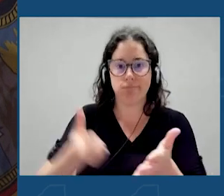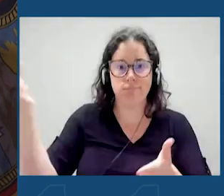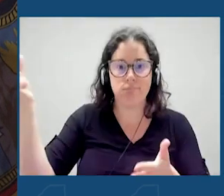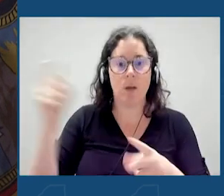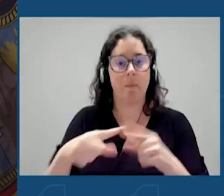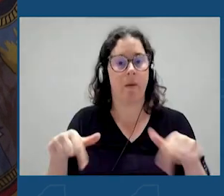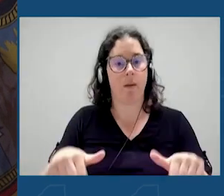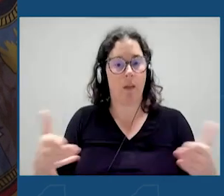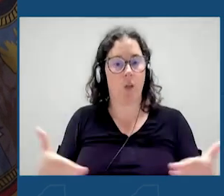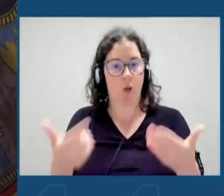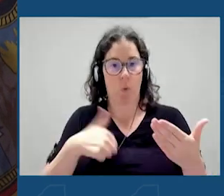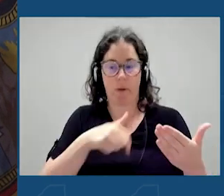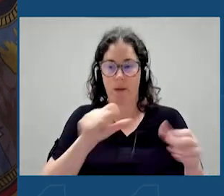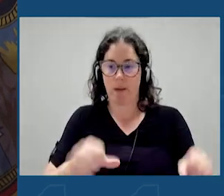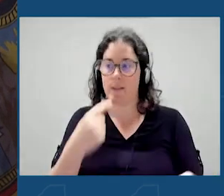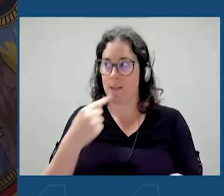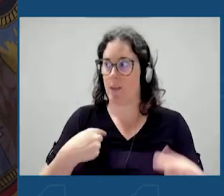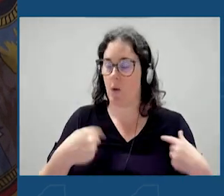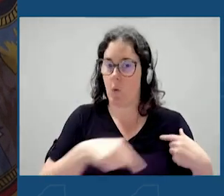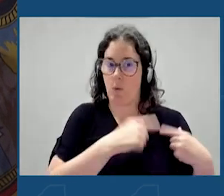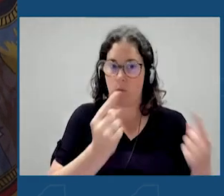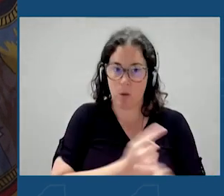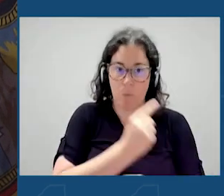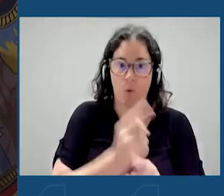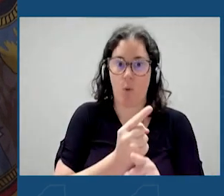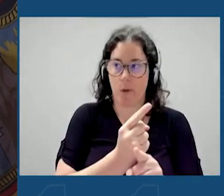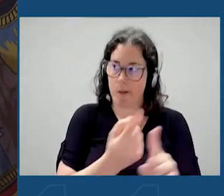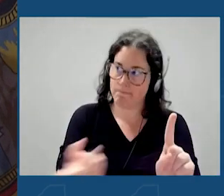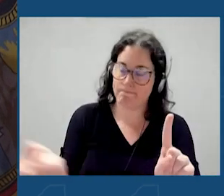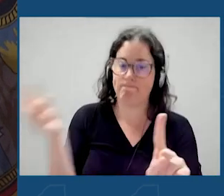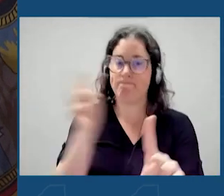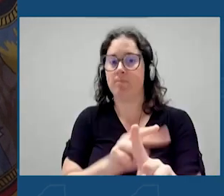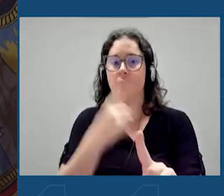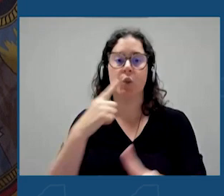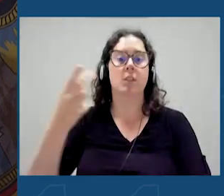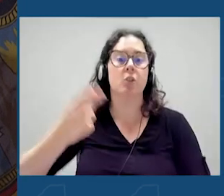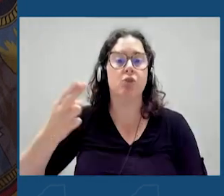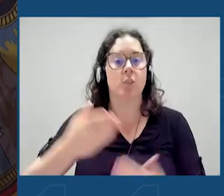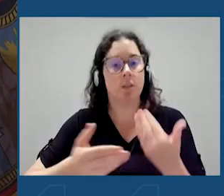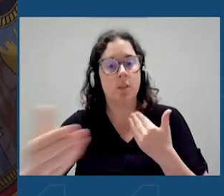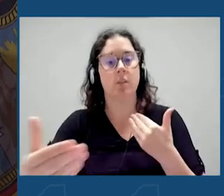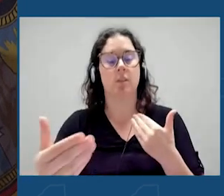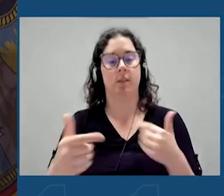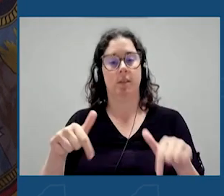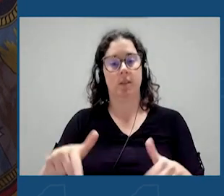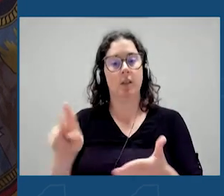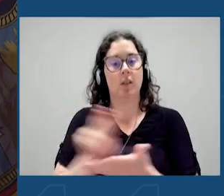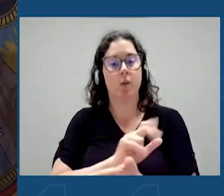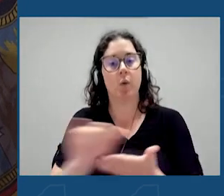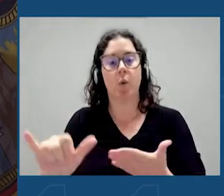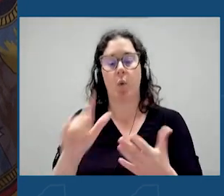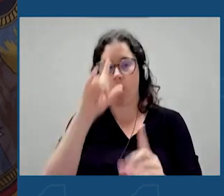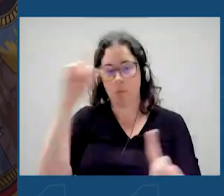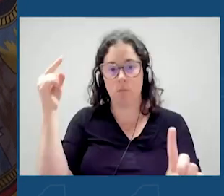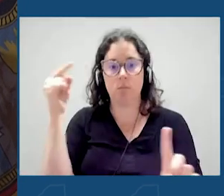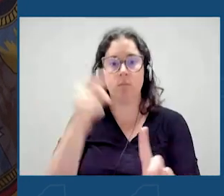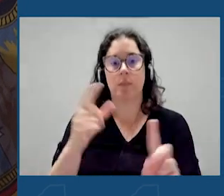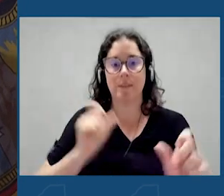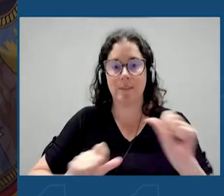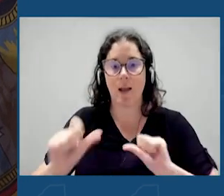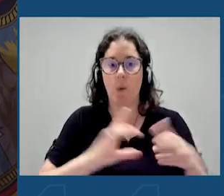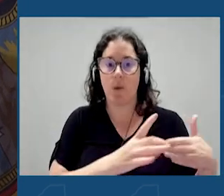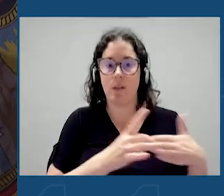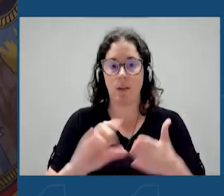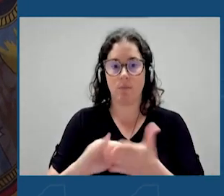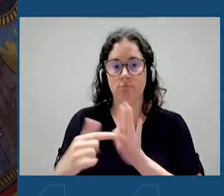that we were on the right side of history. In New York, we believe in science, and we lead as such. In